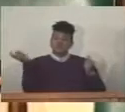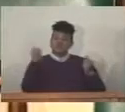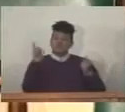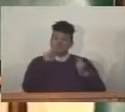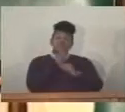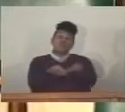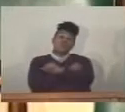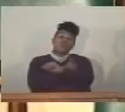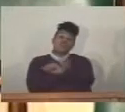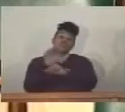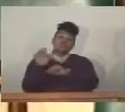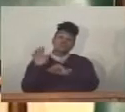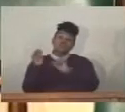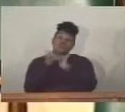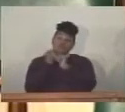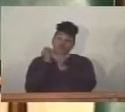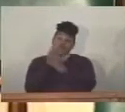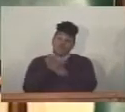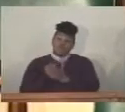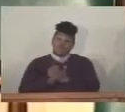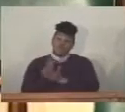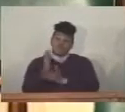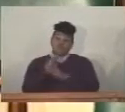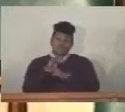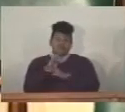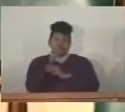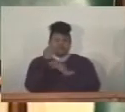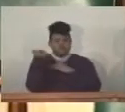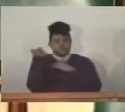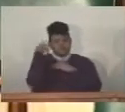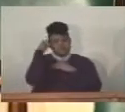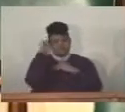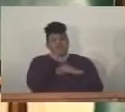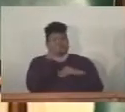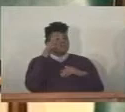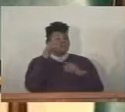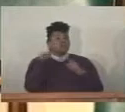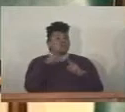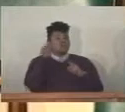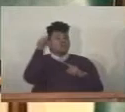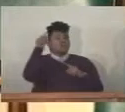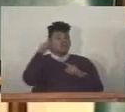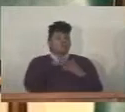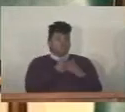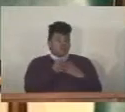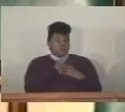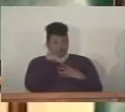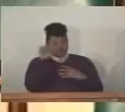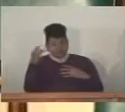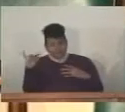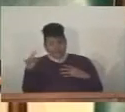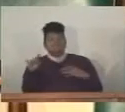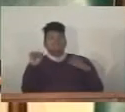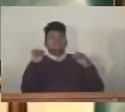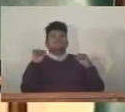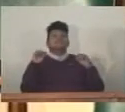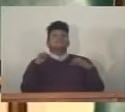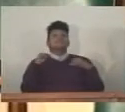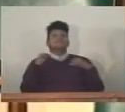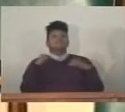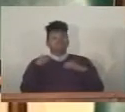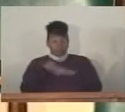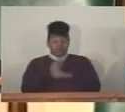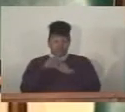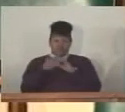the authority, with the approval of the Minister responsible for agriculture on the 10th day of January 2018, made the Jamaica